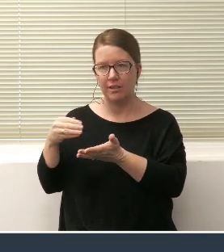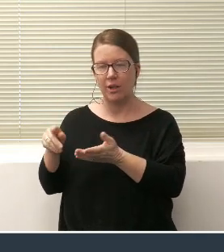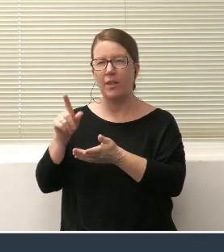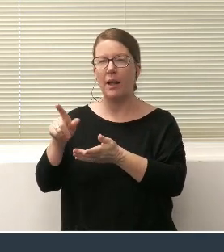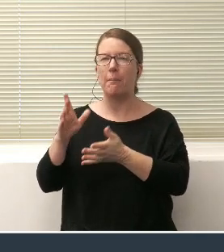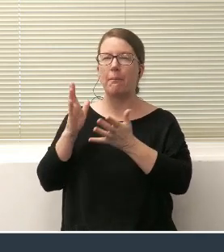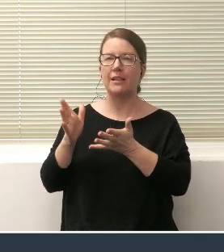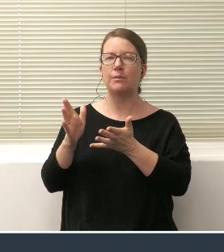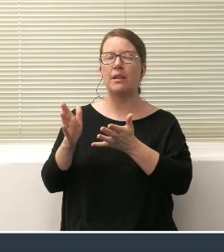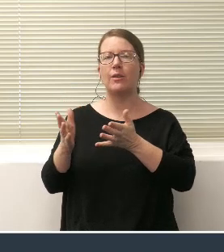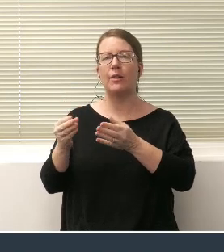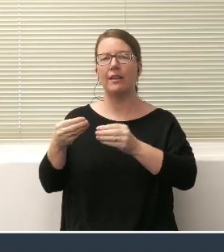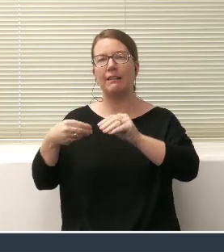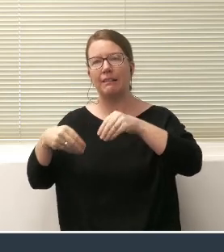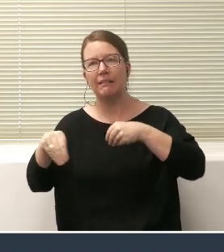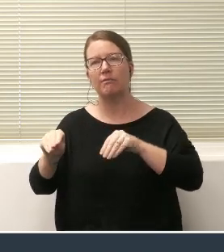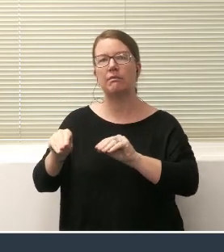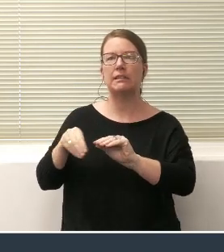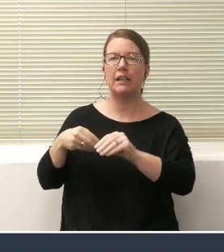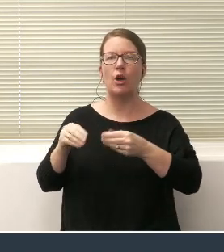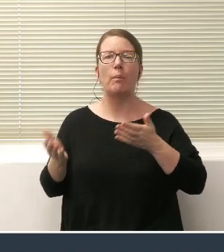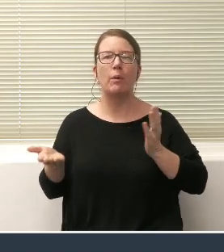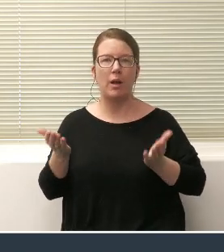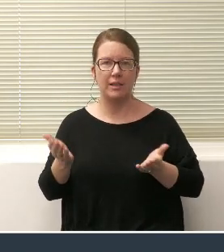in this discussion, is where I've got to,